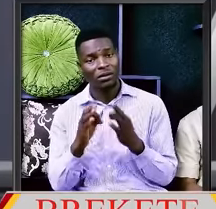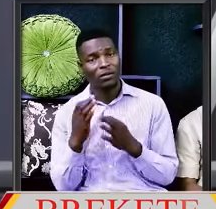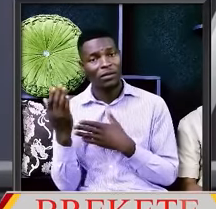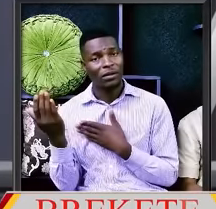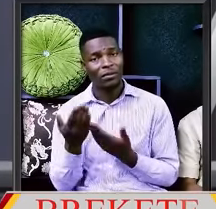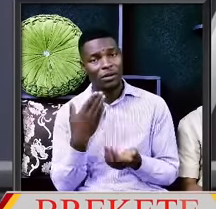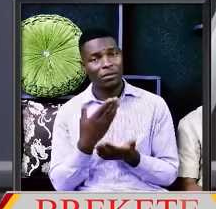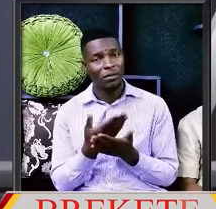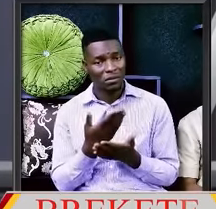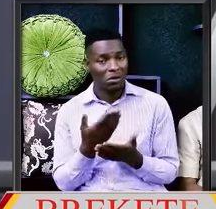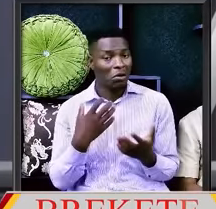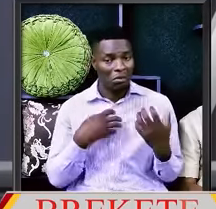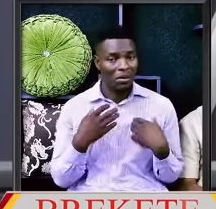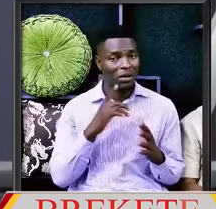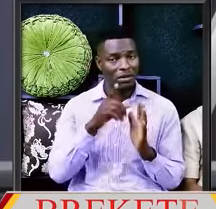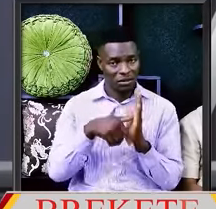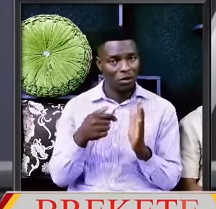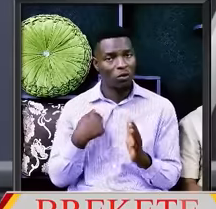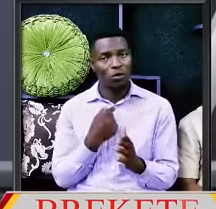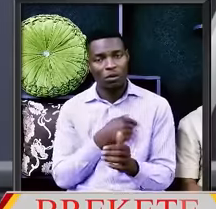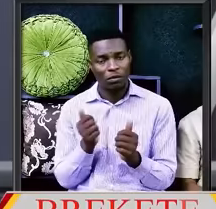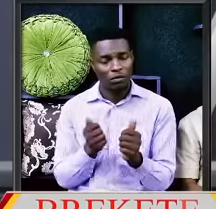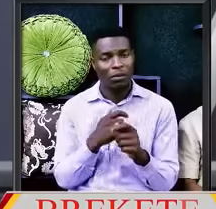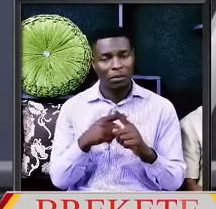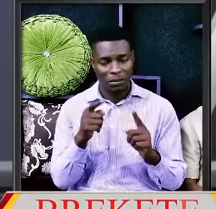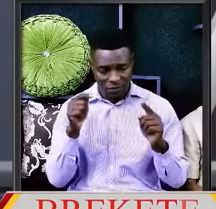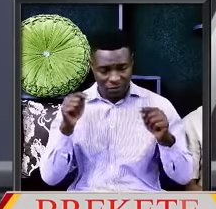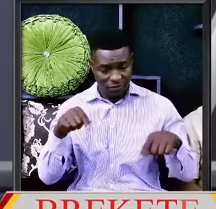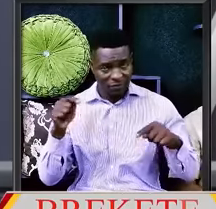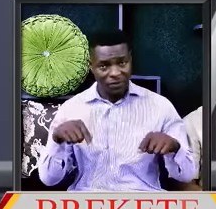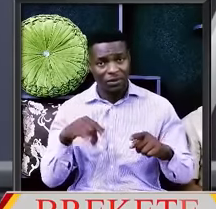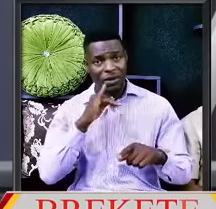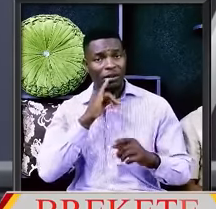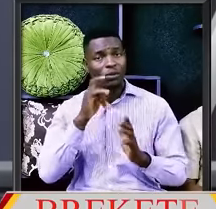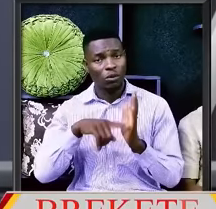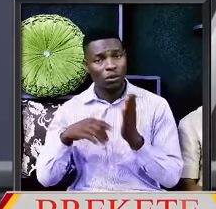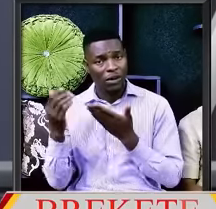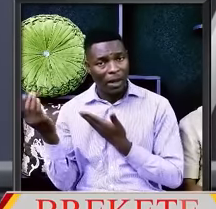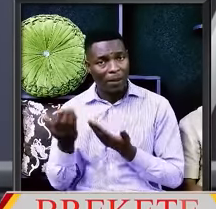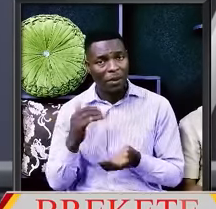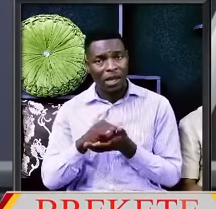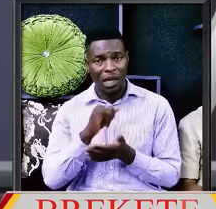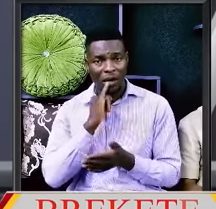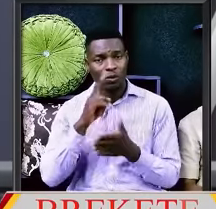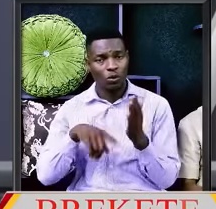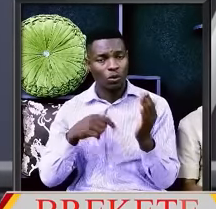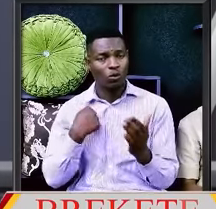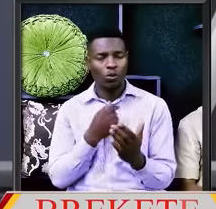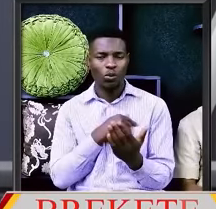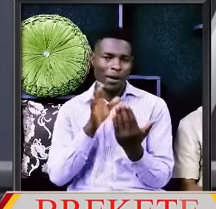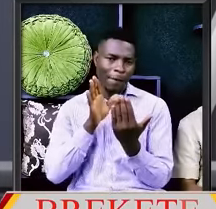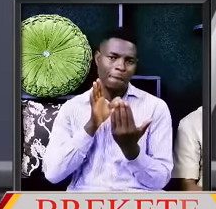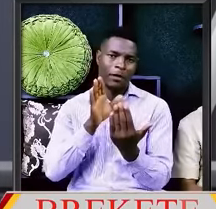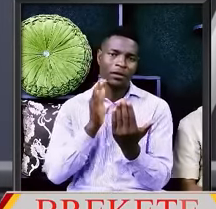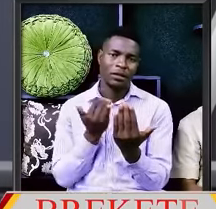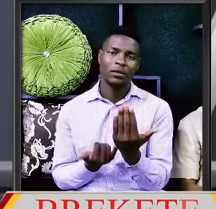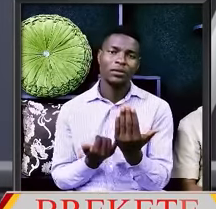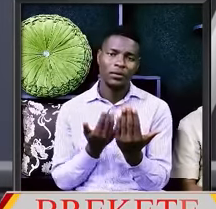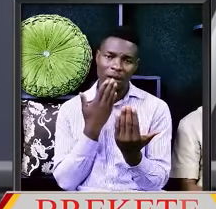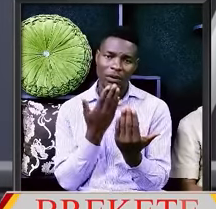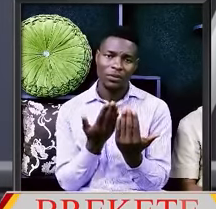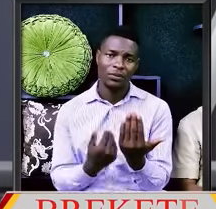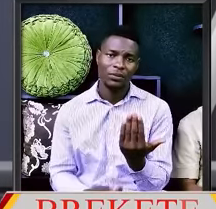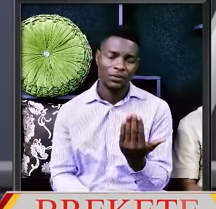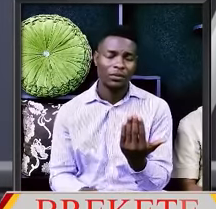later, we go follow them. But this one, now the one where they carry come now with the face, so. Okay, sir. Yes, ma. Right, thank you, sir.